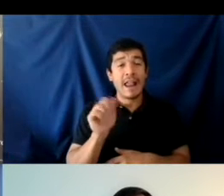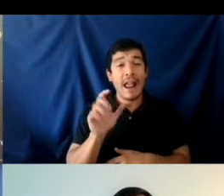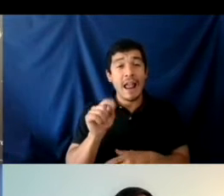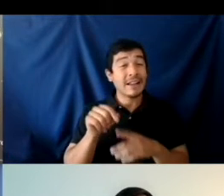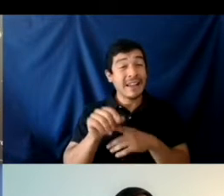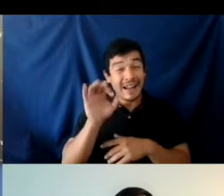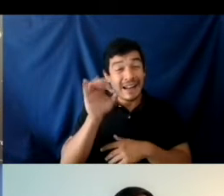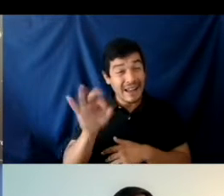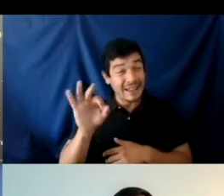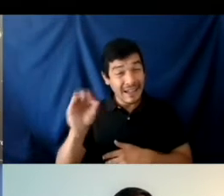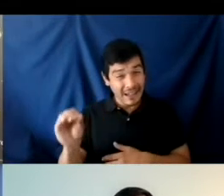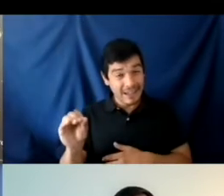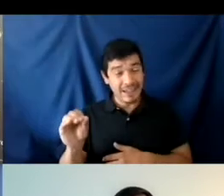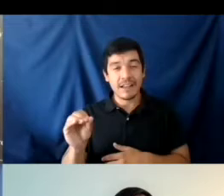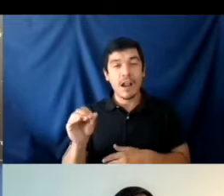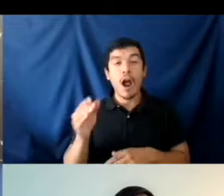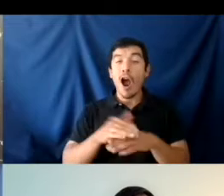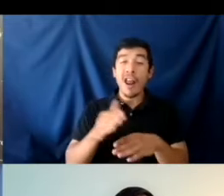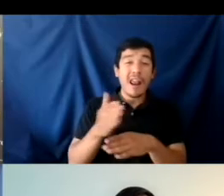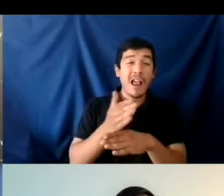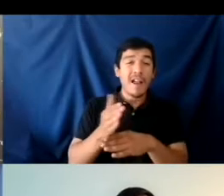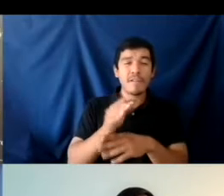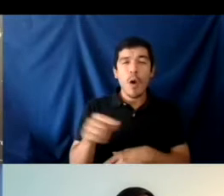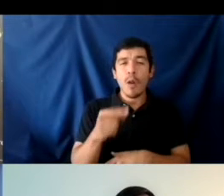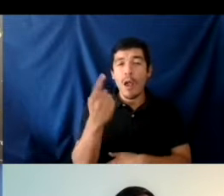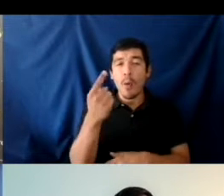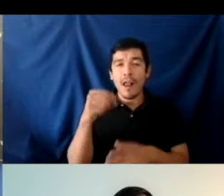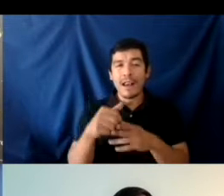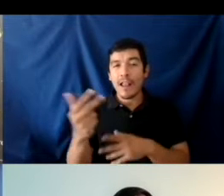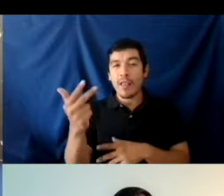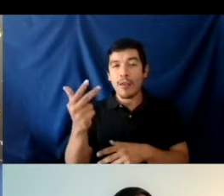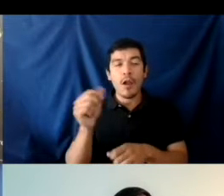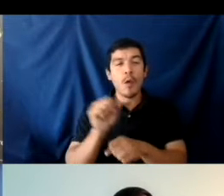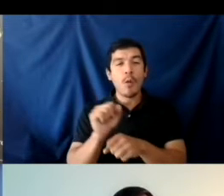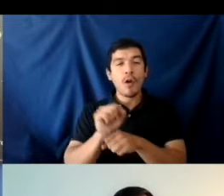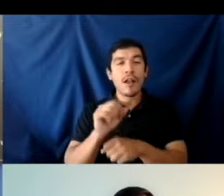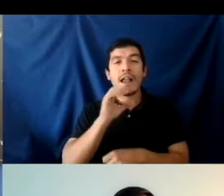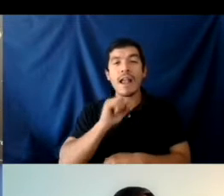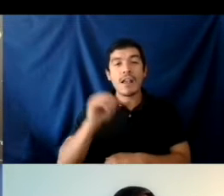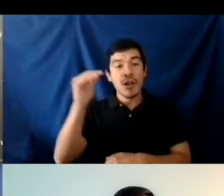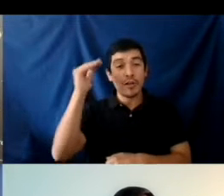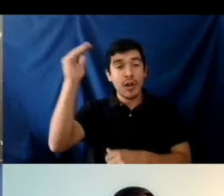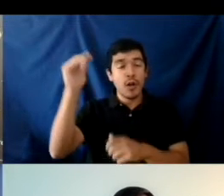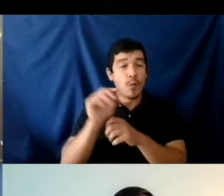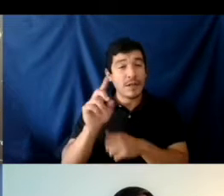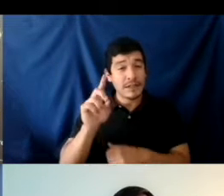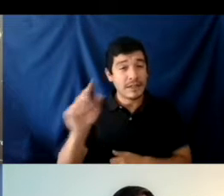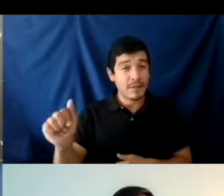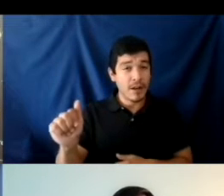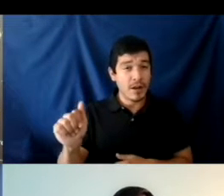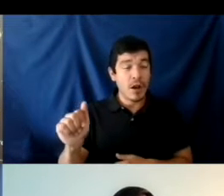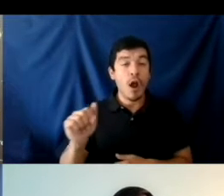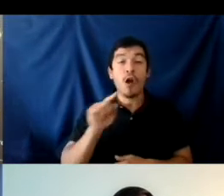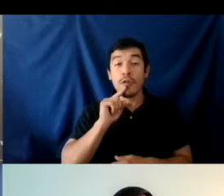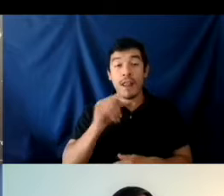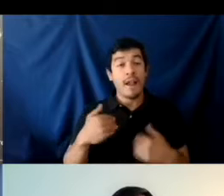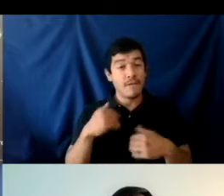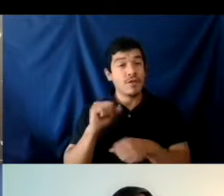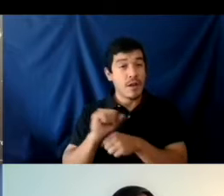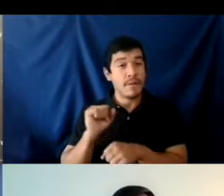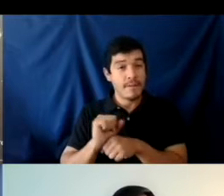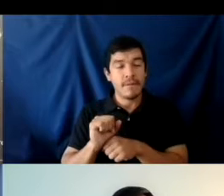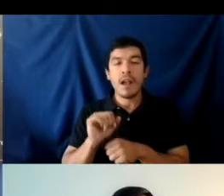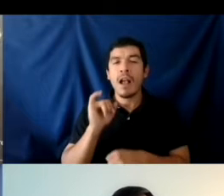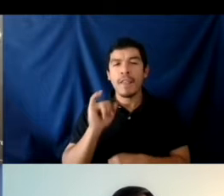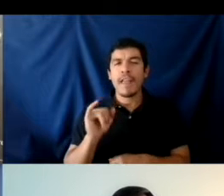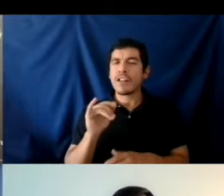1990. On average, only 1 in 3 working age adults with disabilities are employed. That's